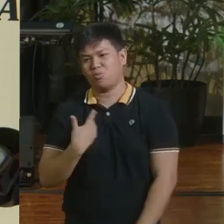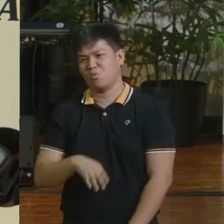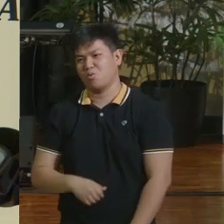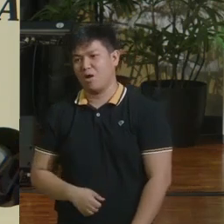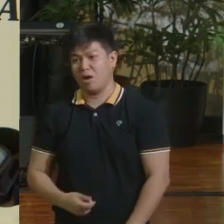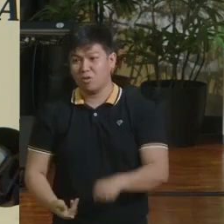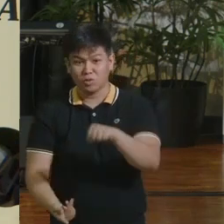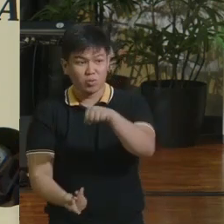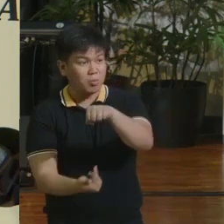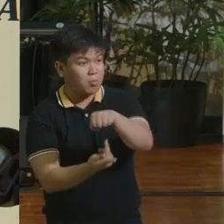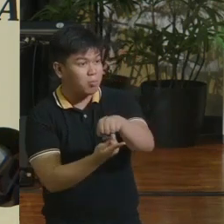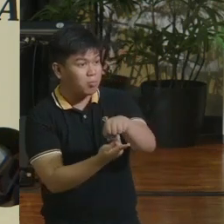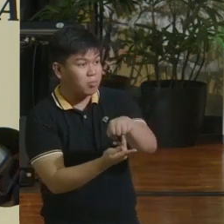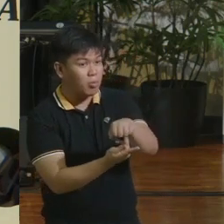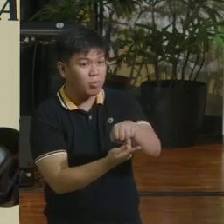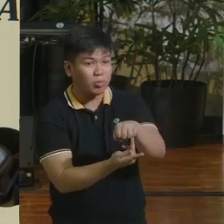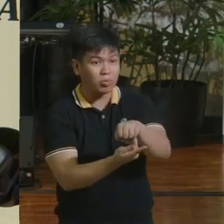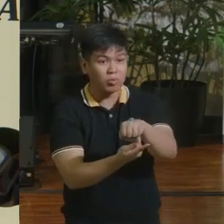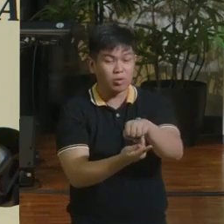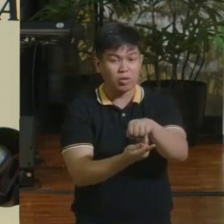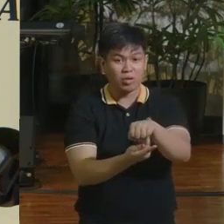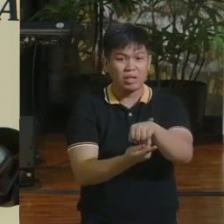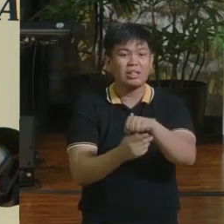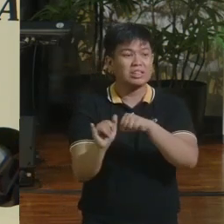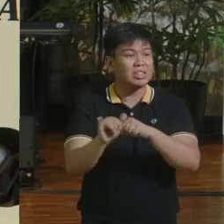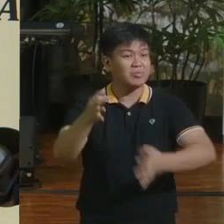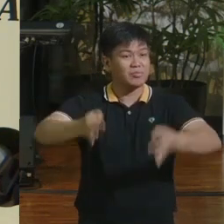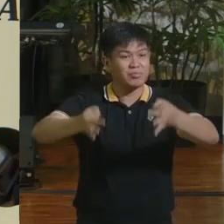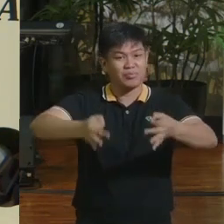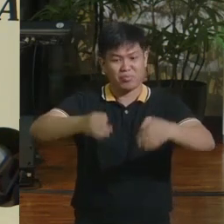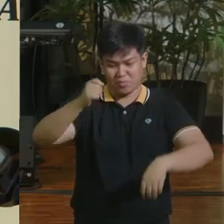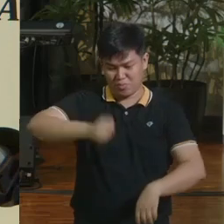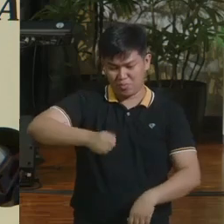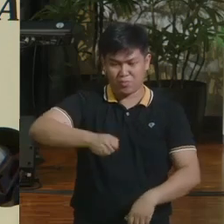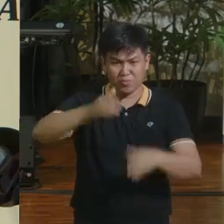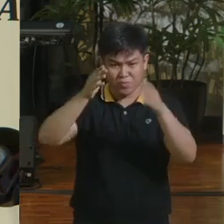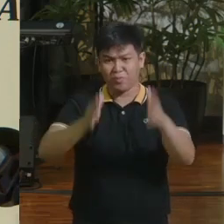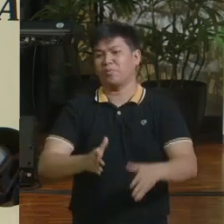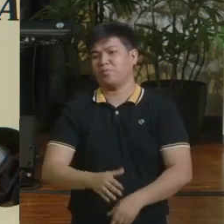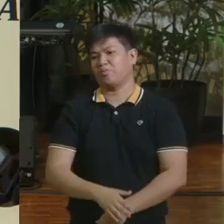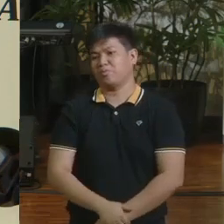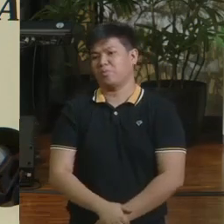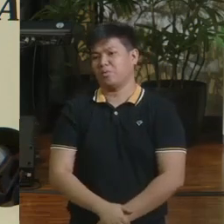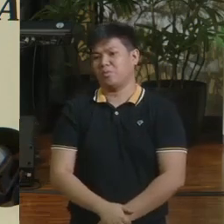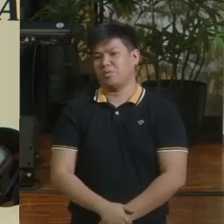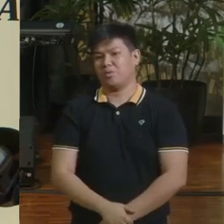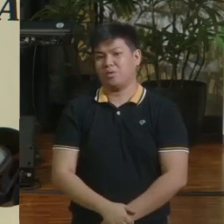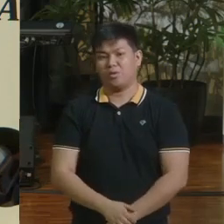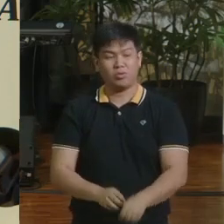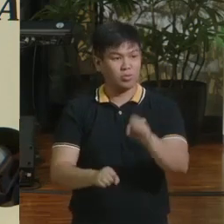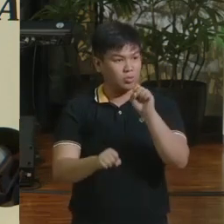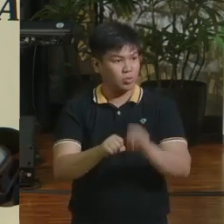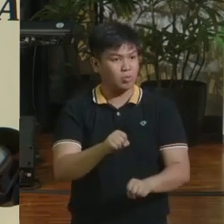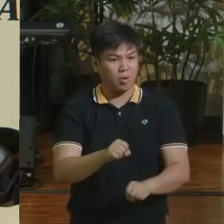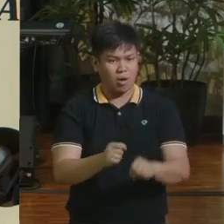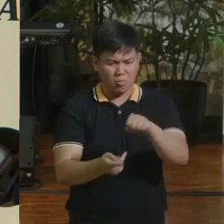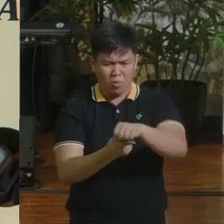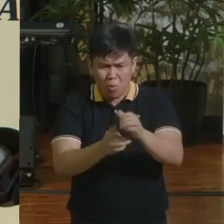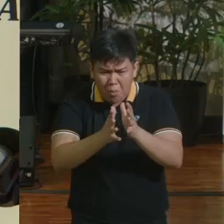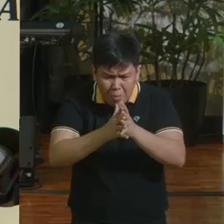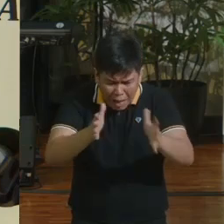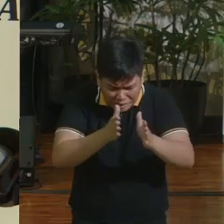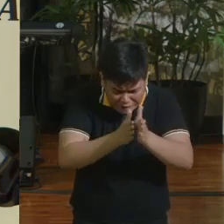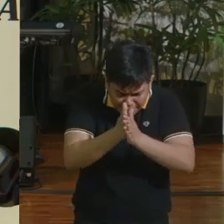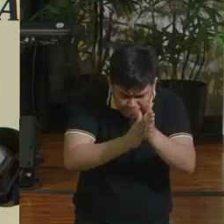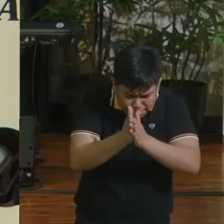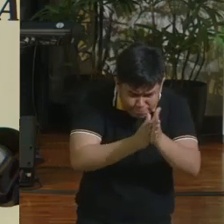Kasama niya siya sa kanilang murder. So siya ay sa kanyang pagiging relihiyoso, naging